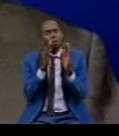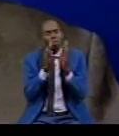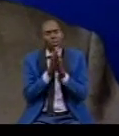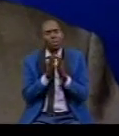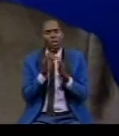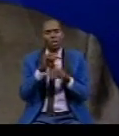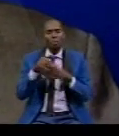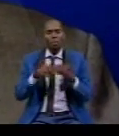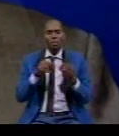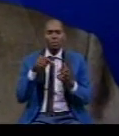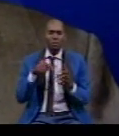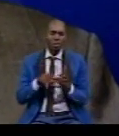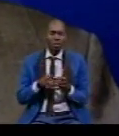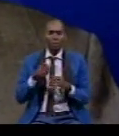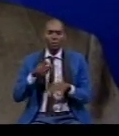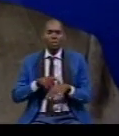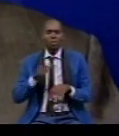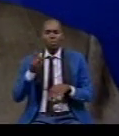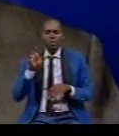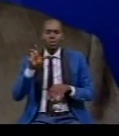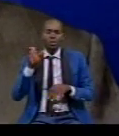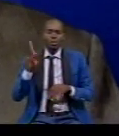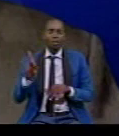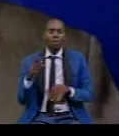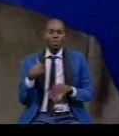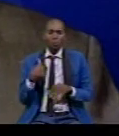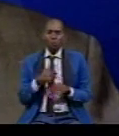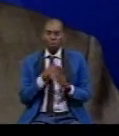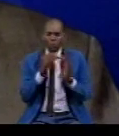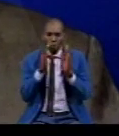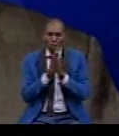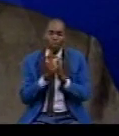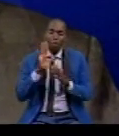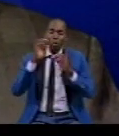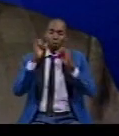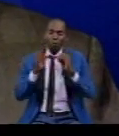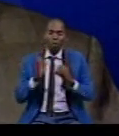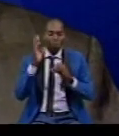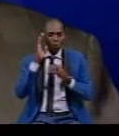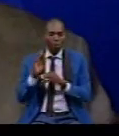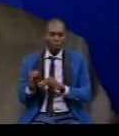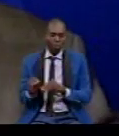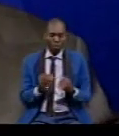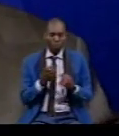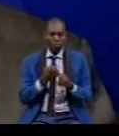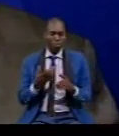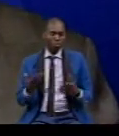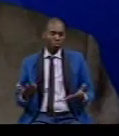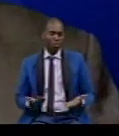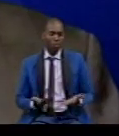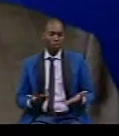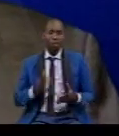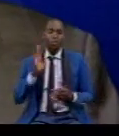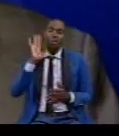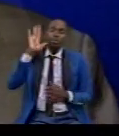them shall have mercy. Tonight, mercy is waiting for